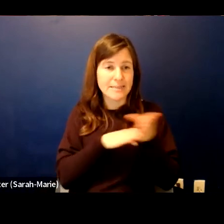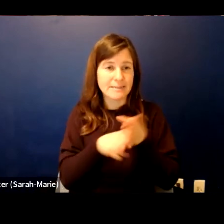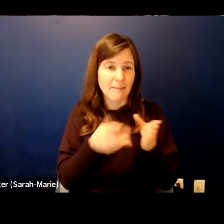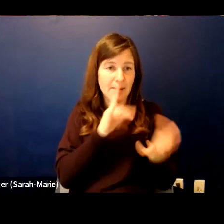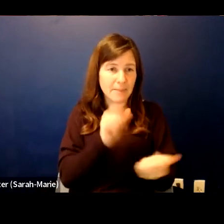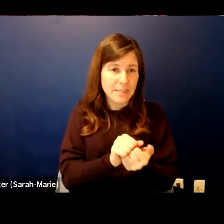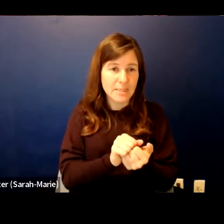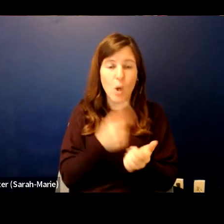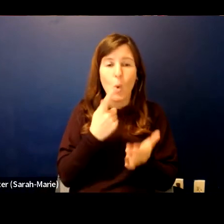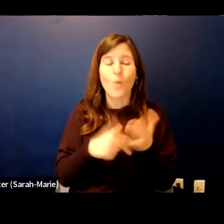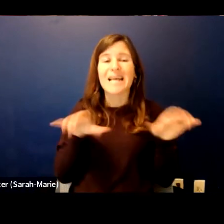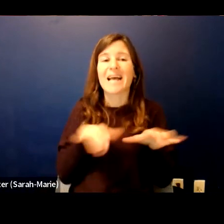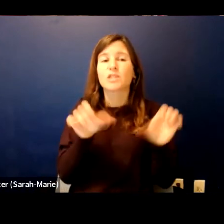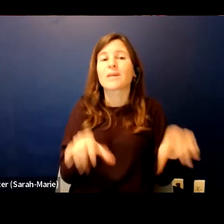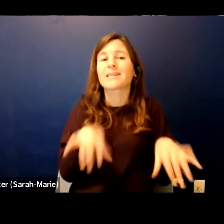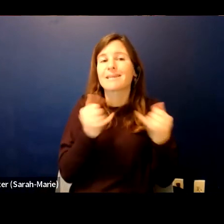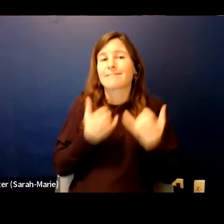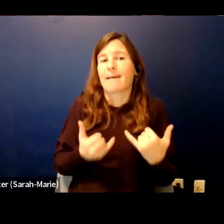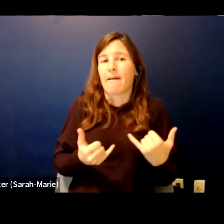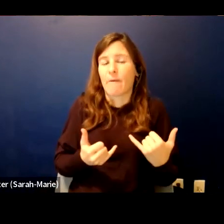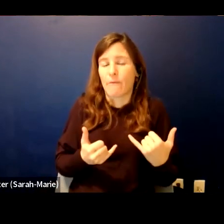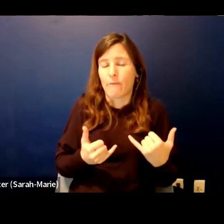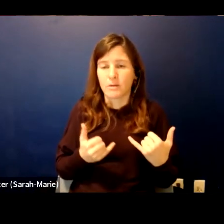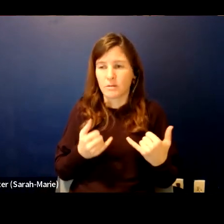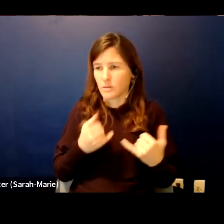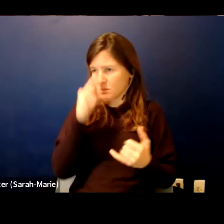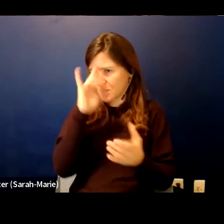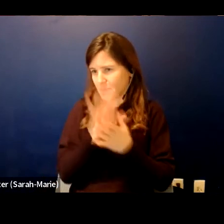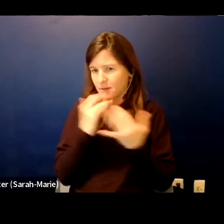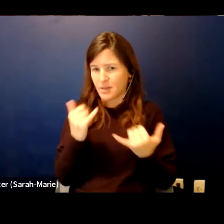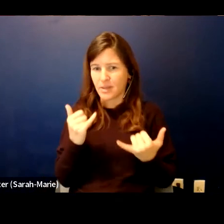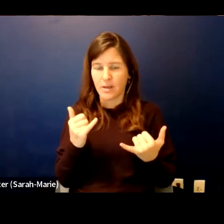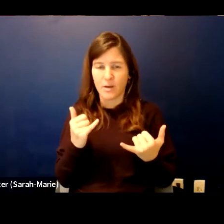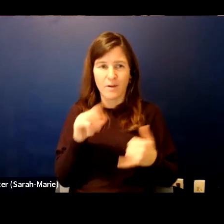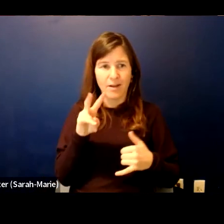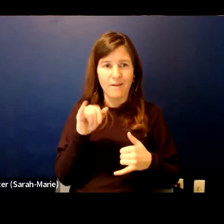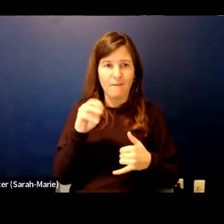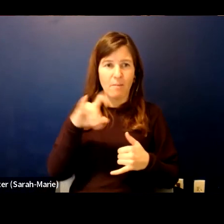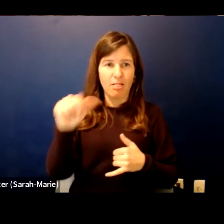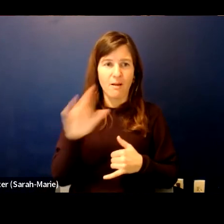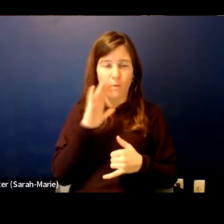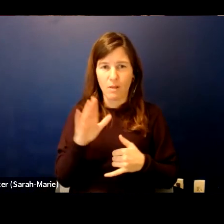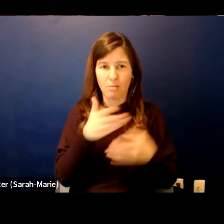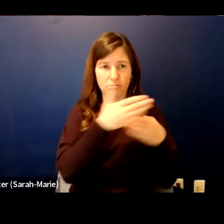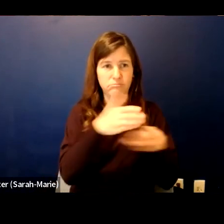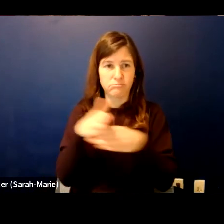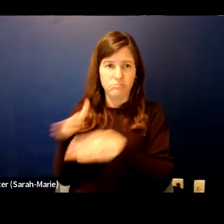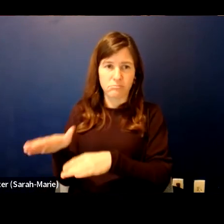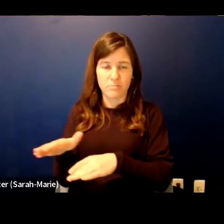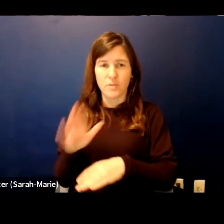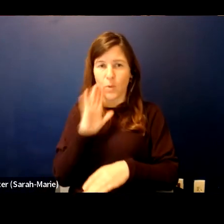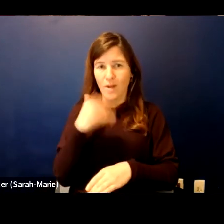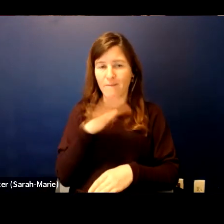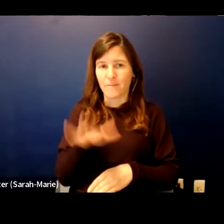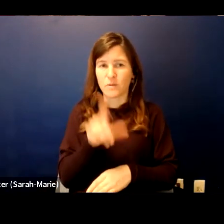today. So at this point, I believe that Vimala is going to take us out to breakout rooms. We'll have about 20 minutes to